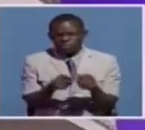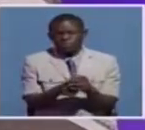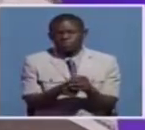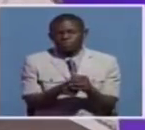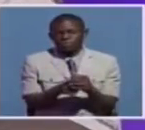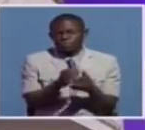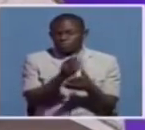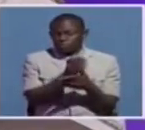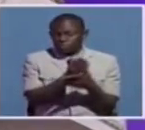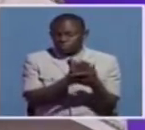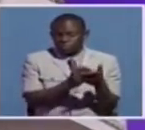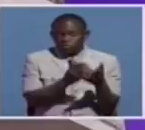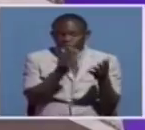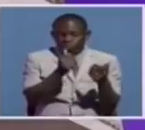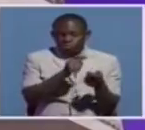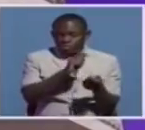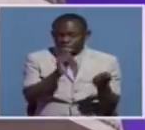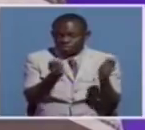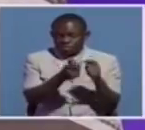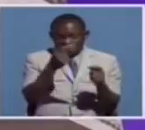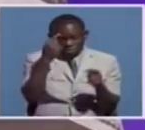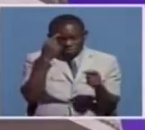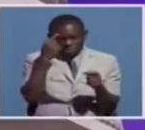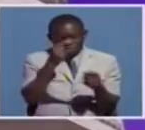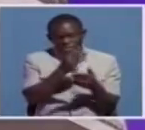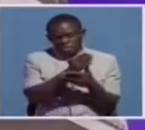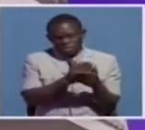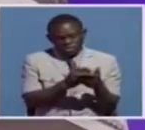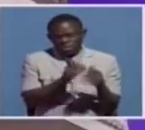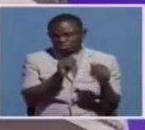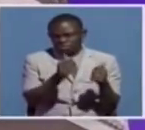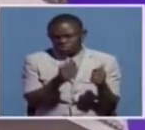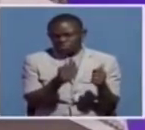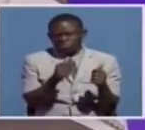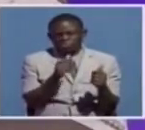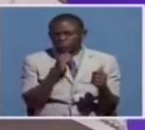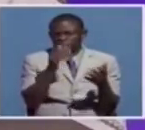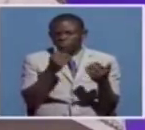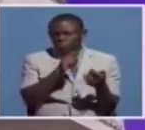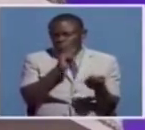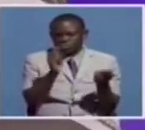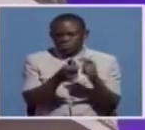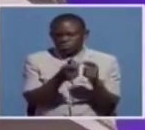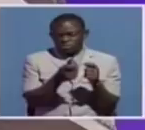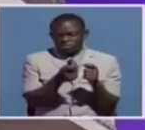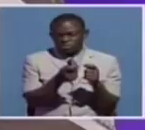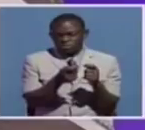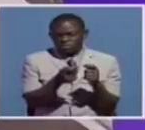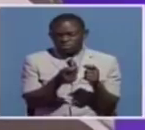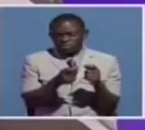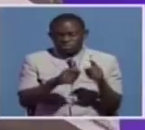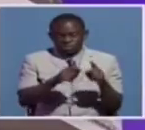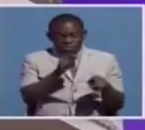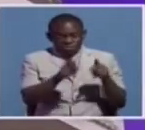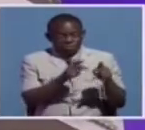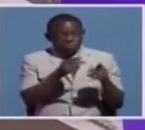and there were some who didn't want change. And he said, there are enough people who want change that we need to give them what they want, so that there can